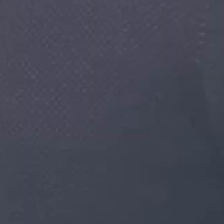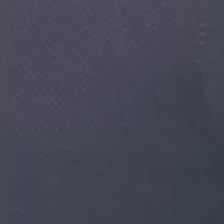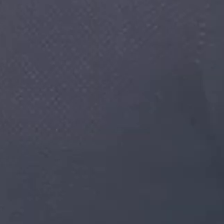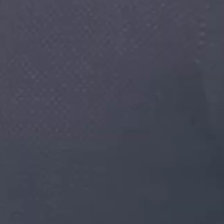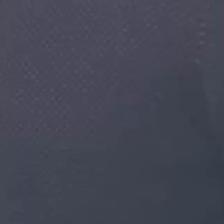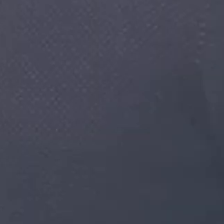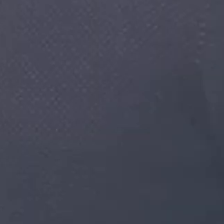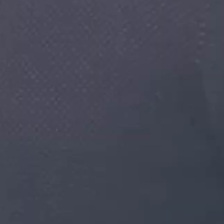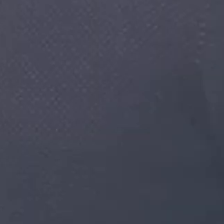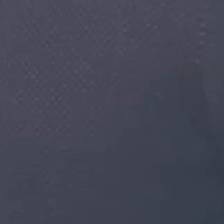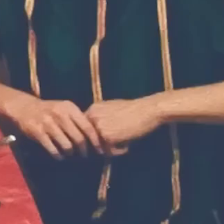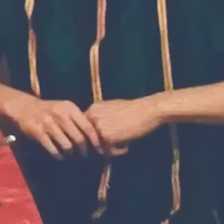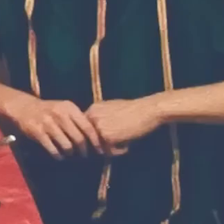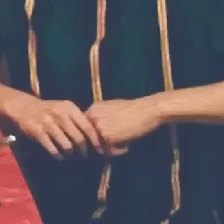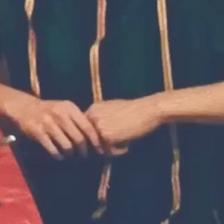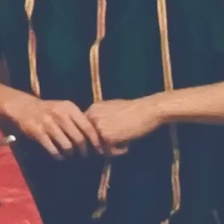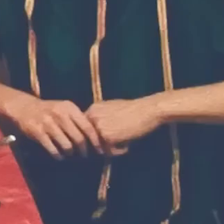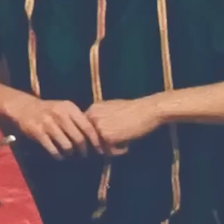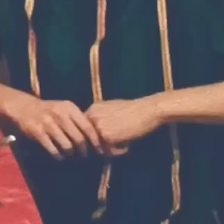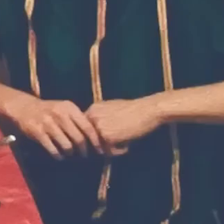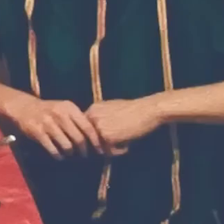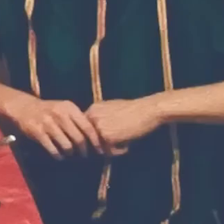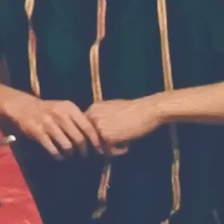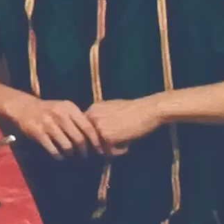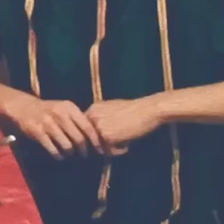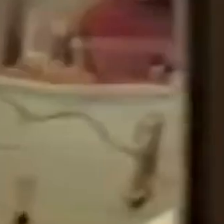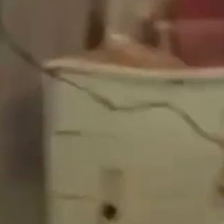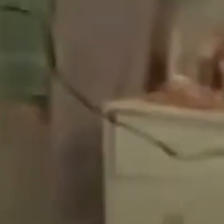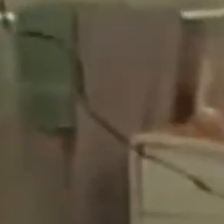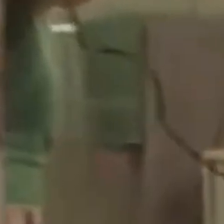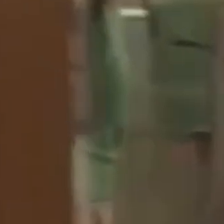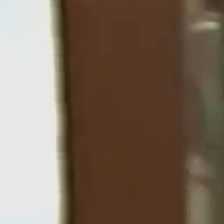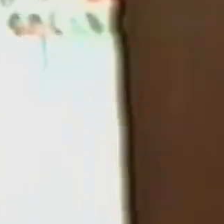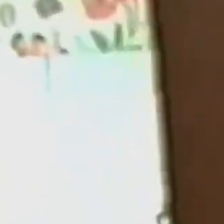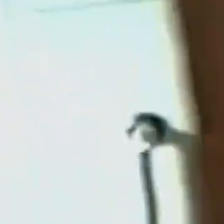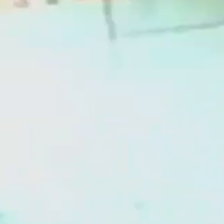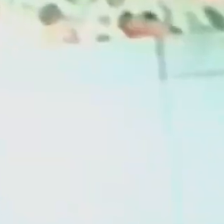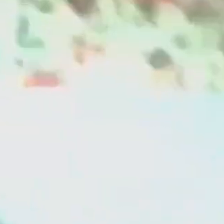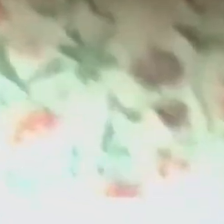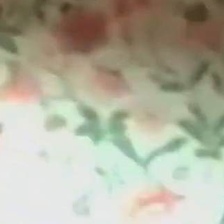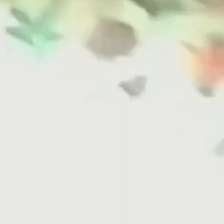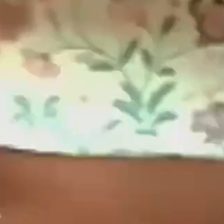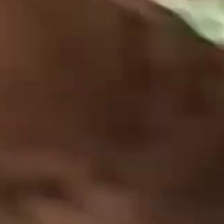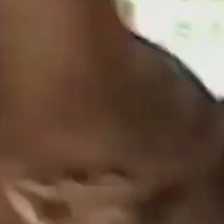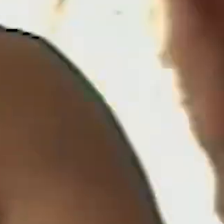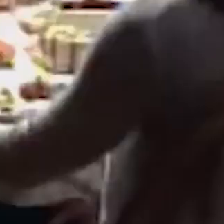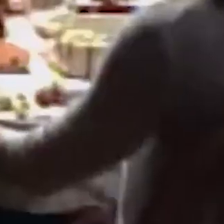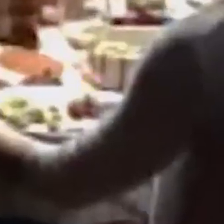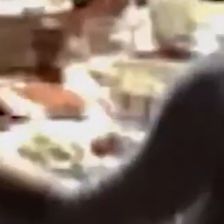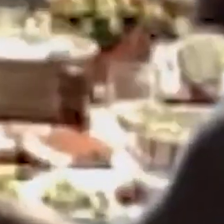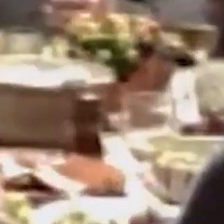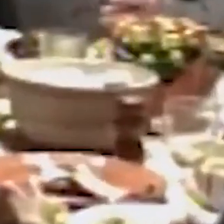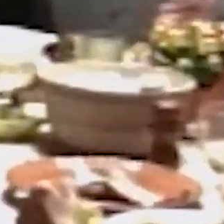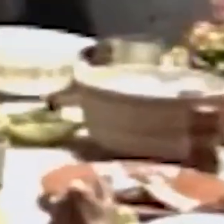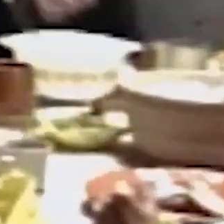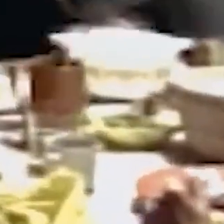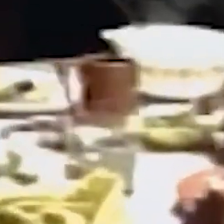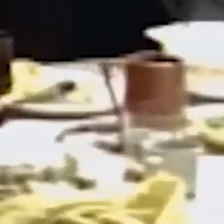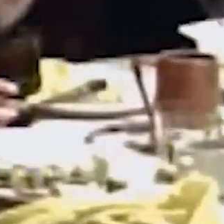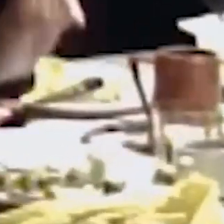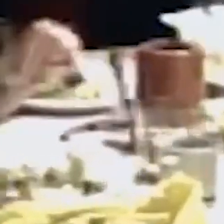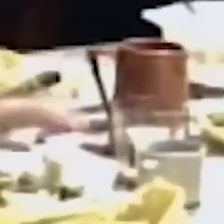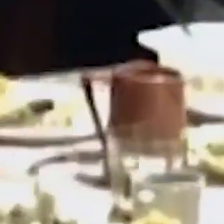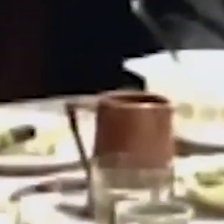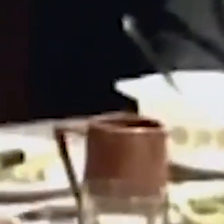And as they grew older, their opinions widened, and they distanced from each other. Conversations